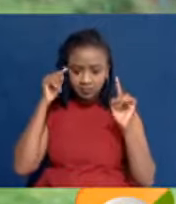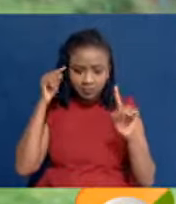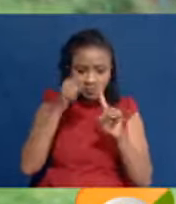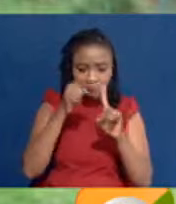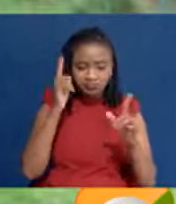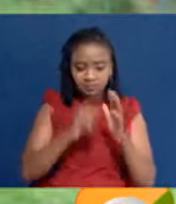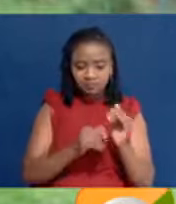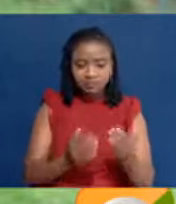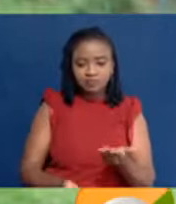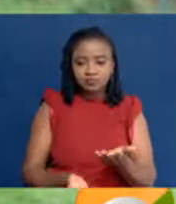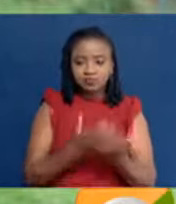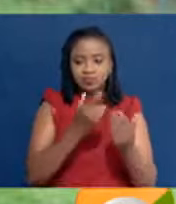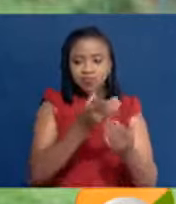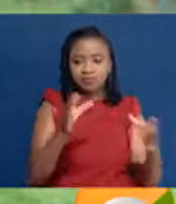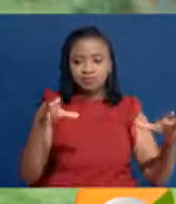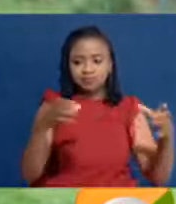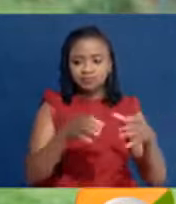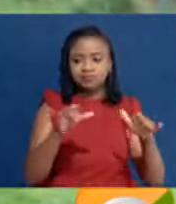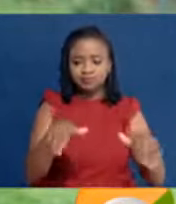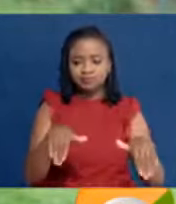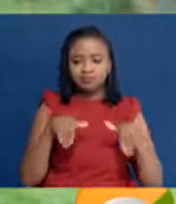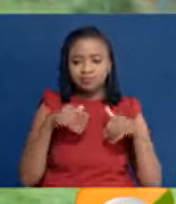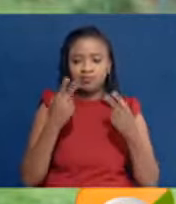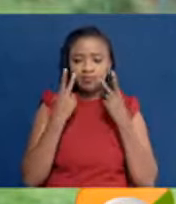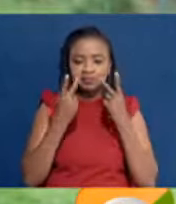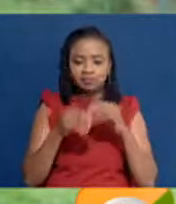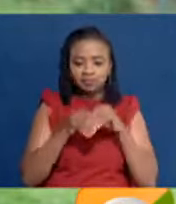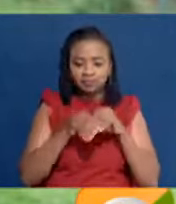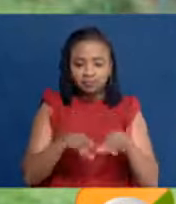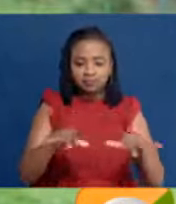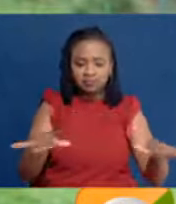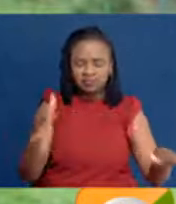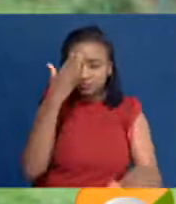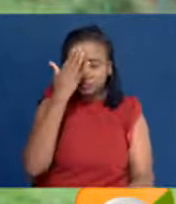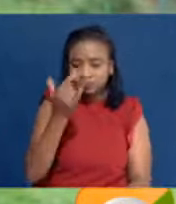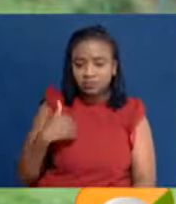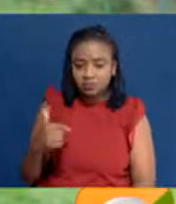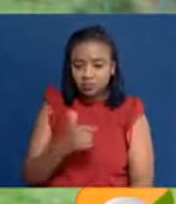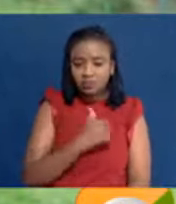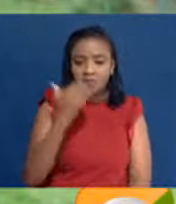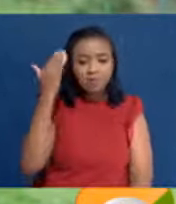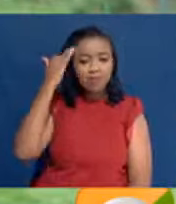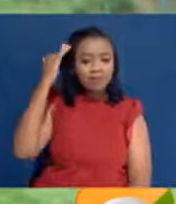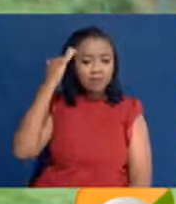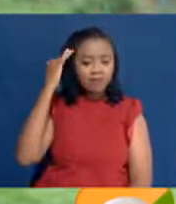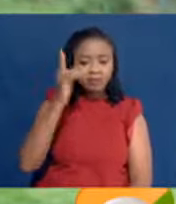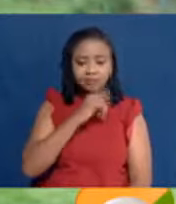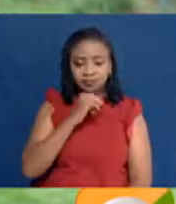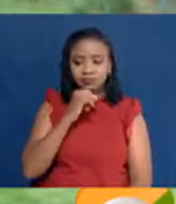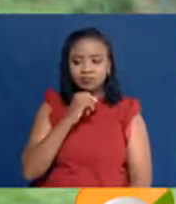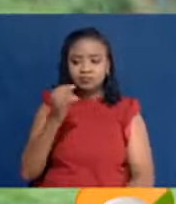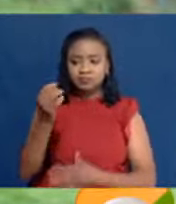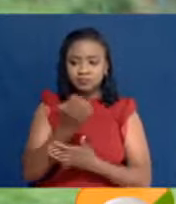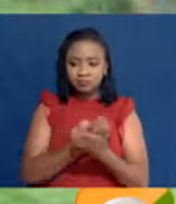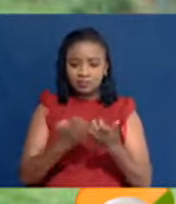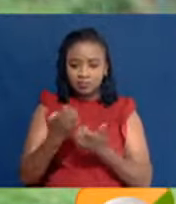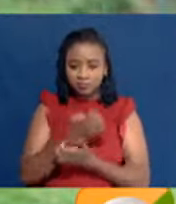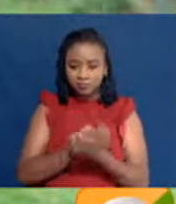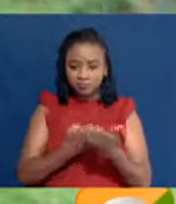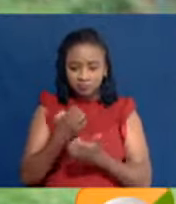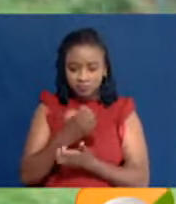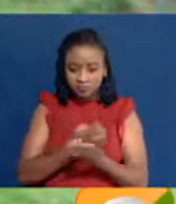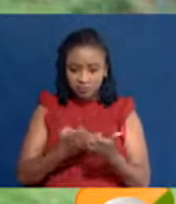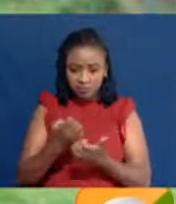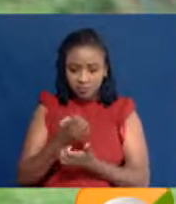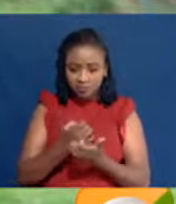I cannot wait to see that triggered, because we also know economics matter. If I can put money in